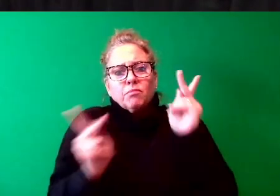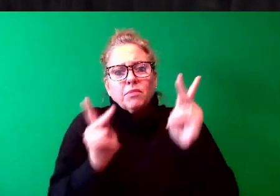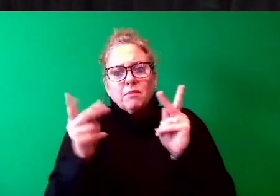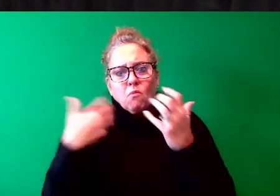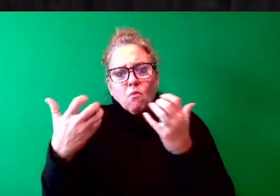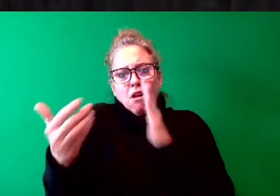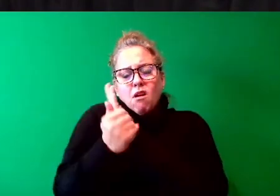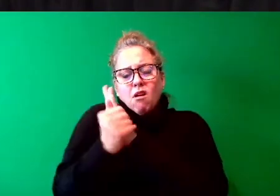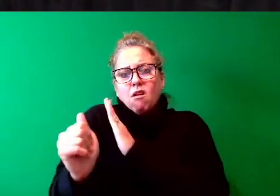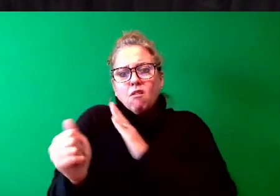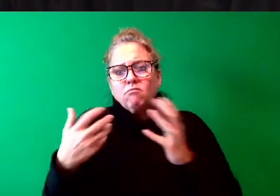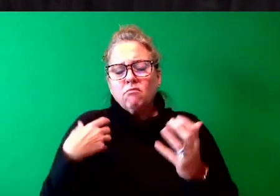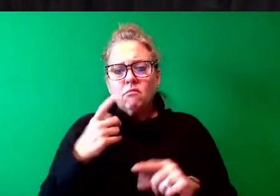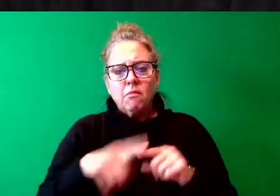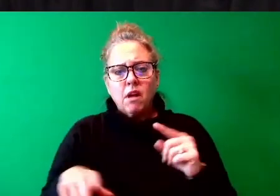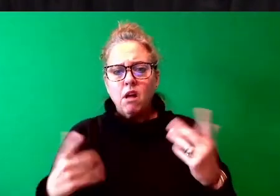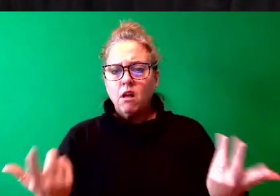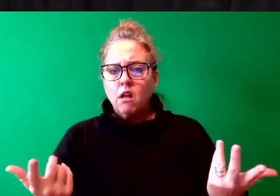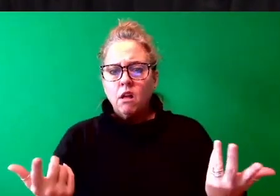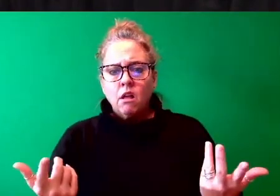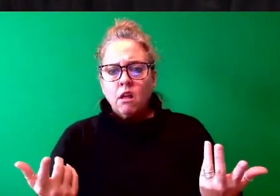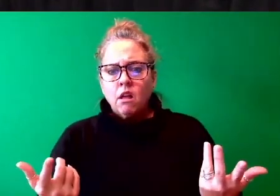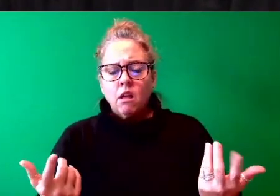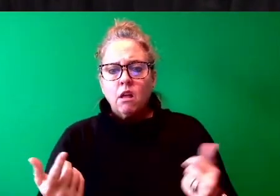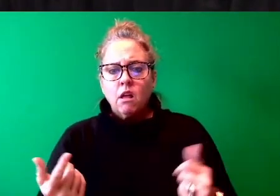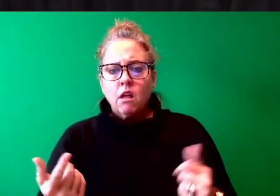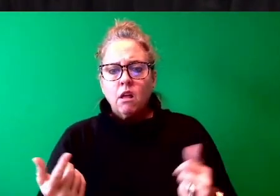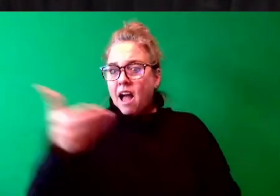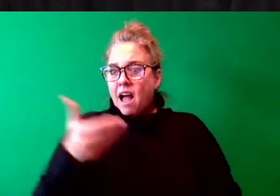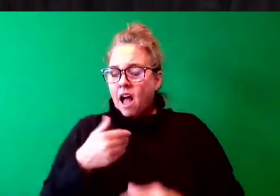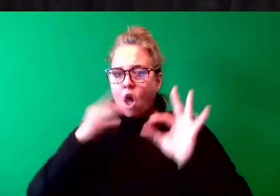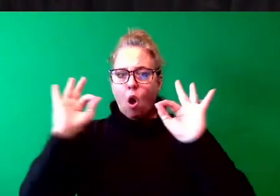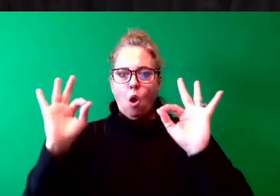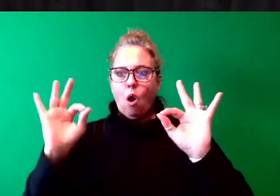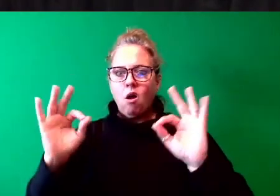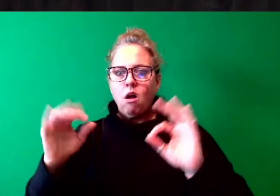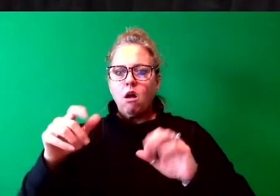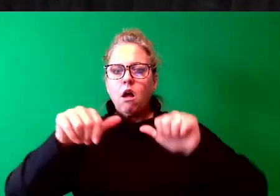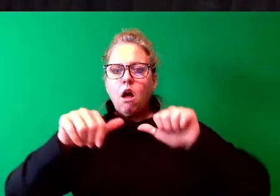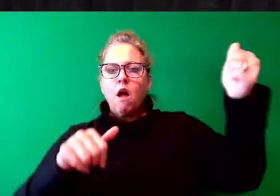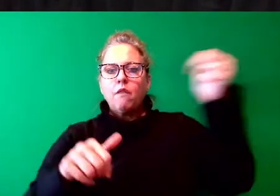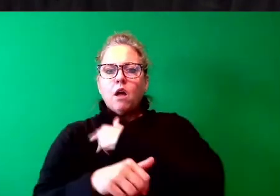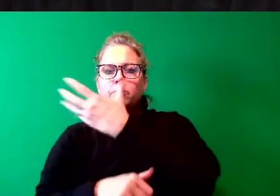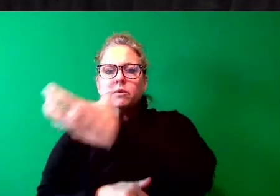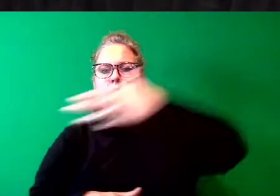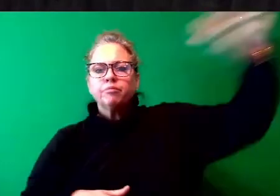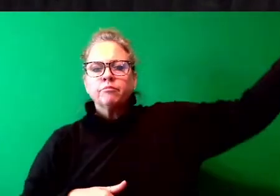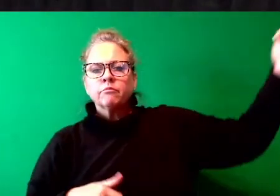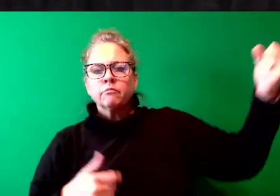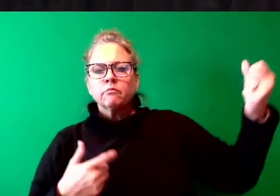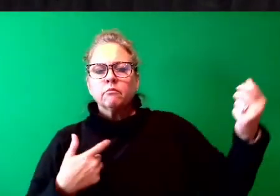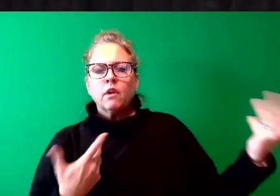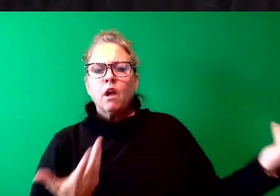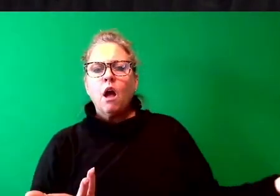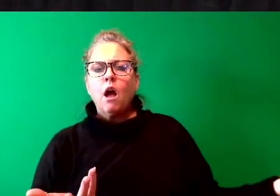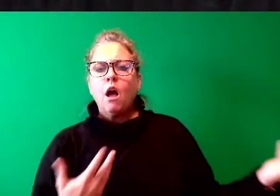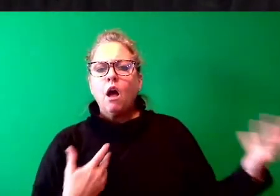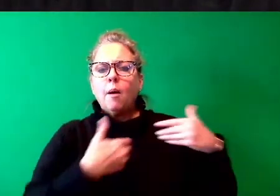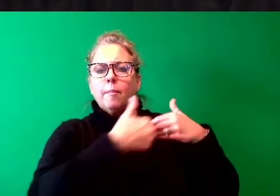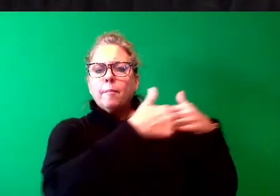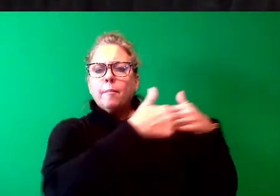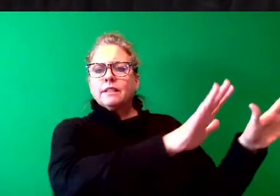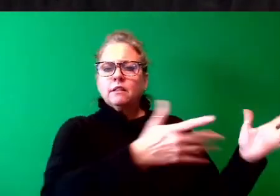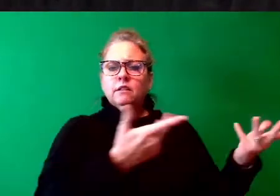think long-term, we need to get up to that number that we've talked about so many times, which I believe is